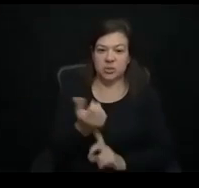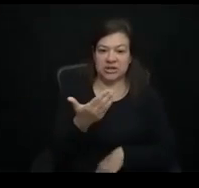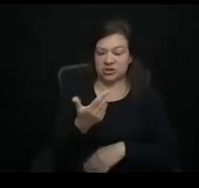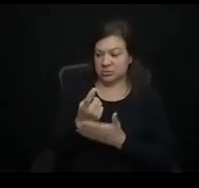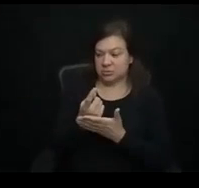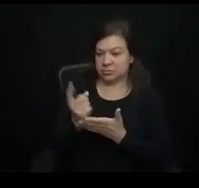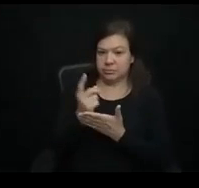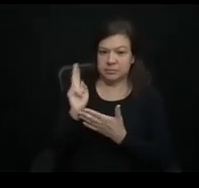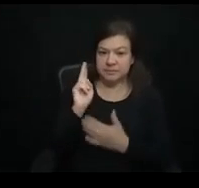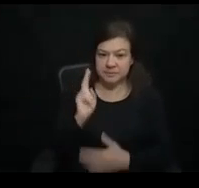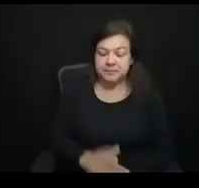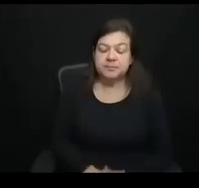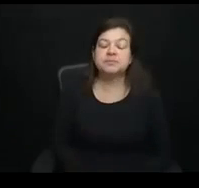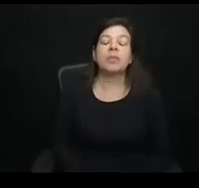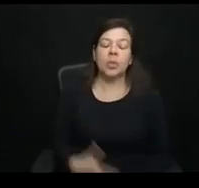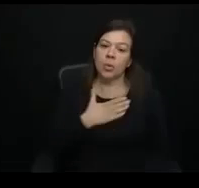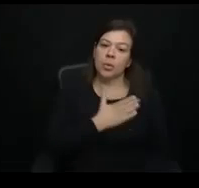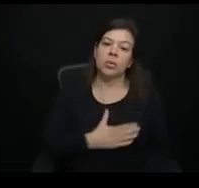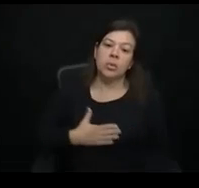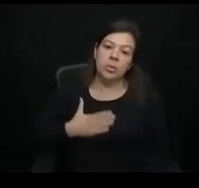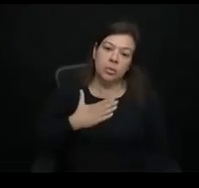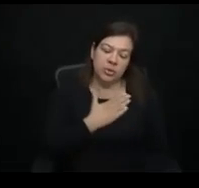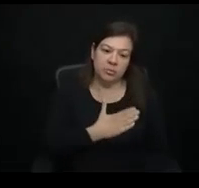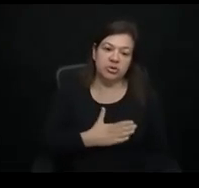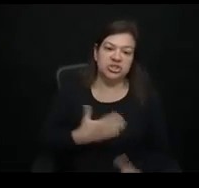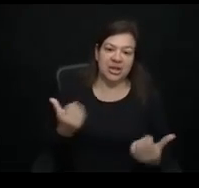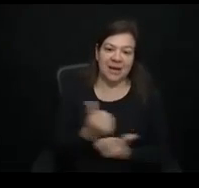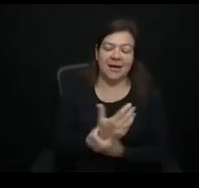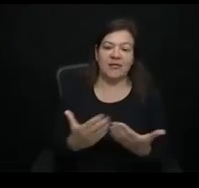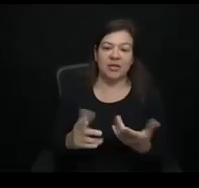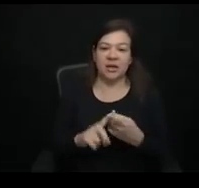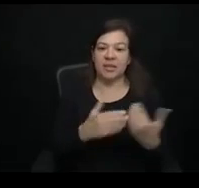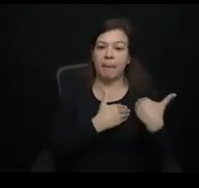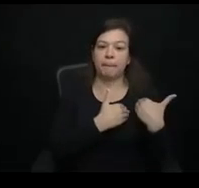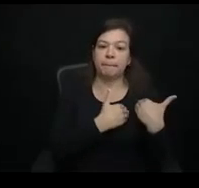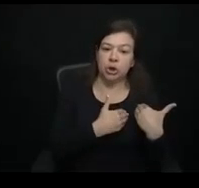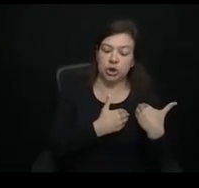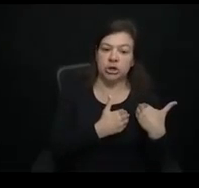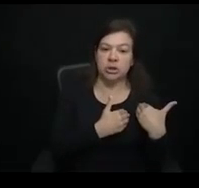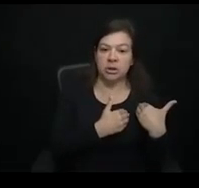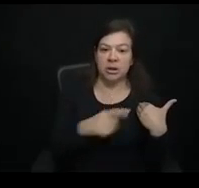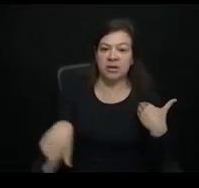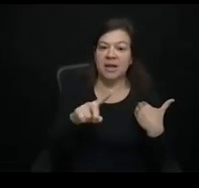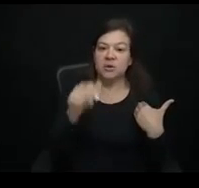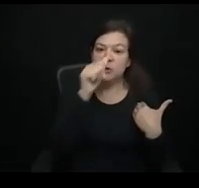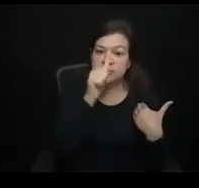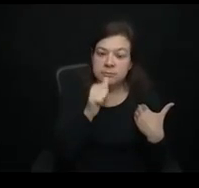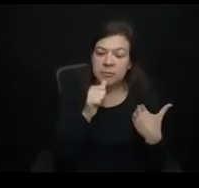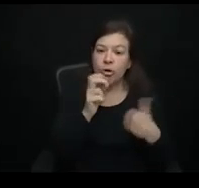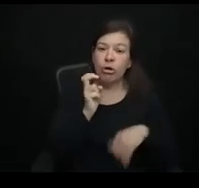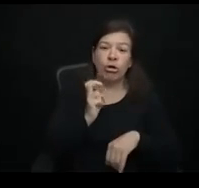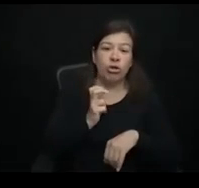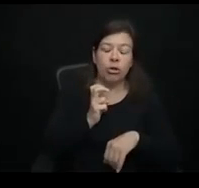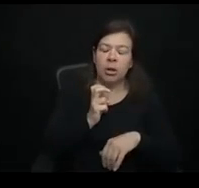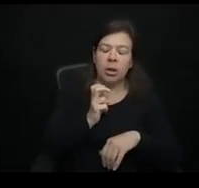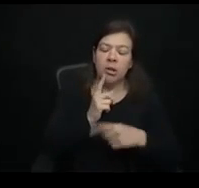ago. We appreciate everything the burden that you're going through, the hardship. We